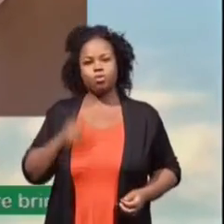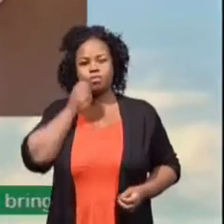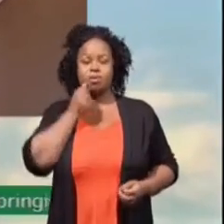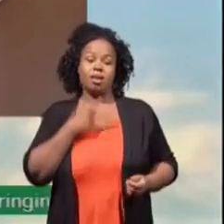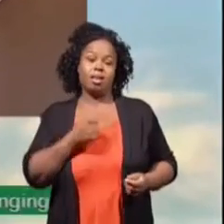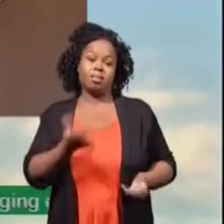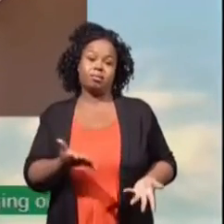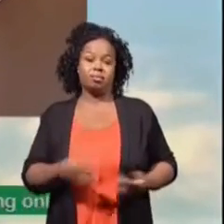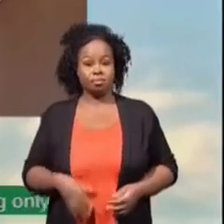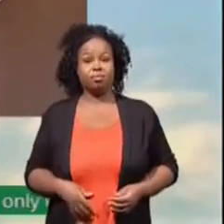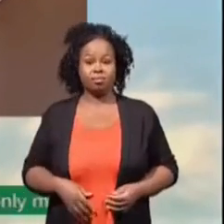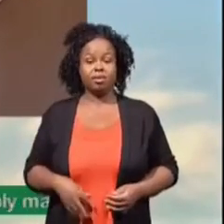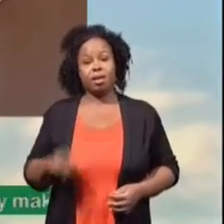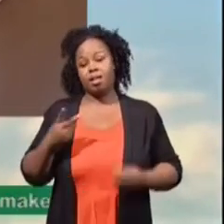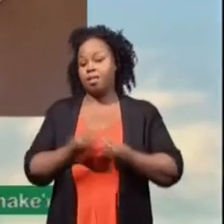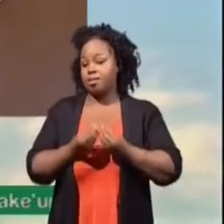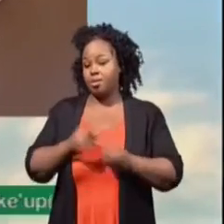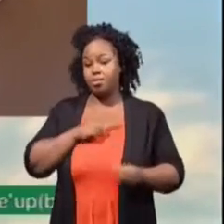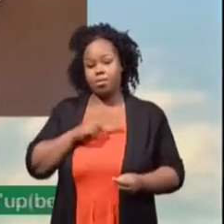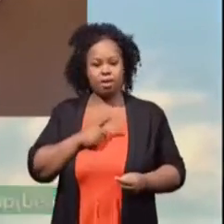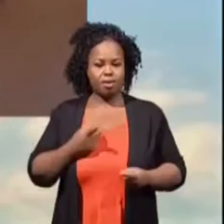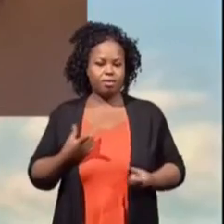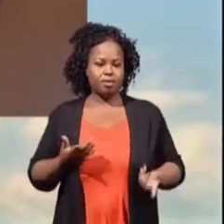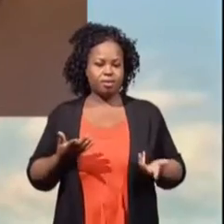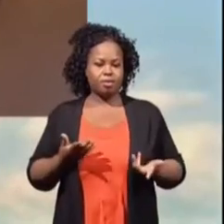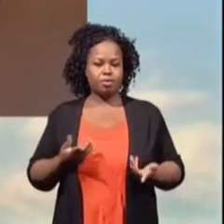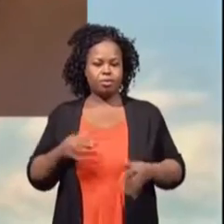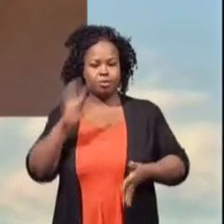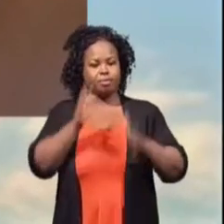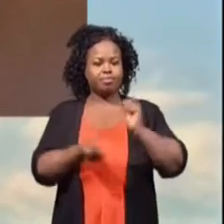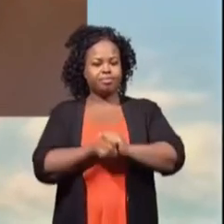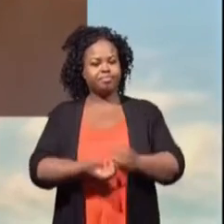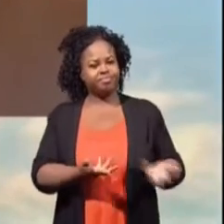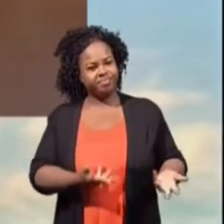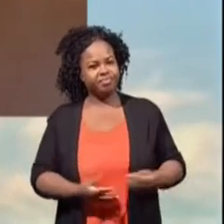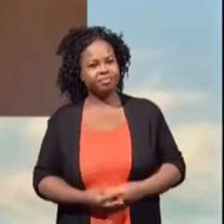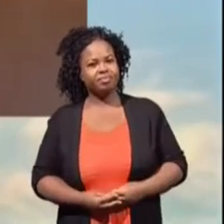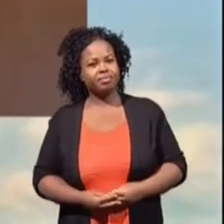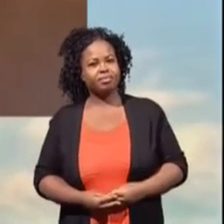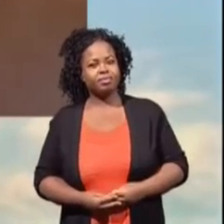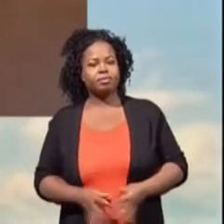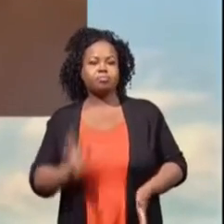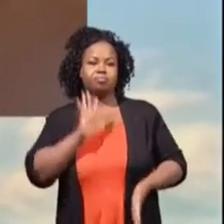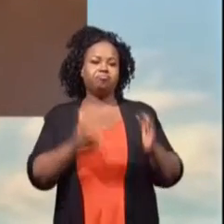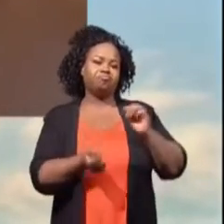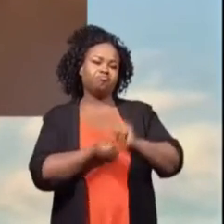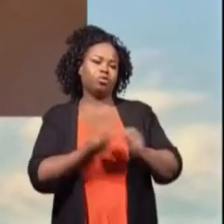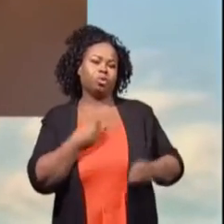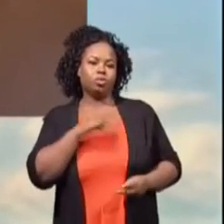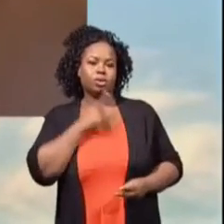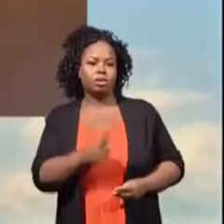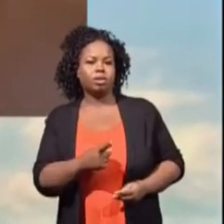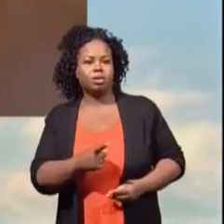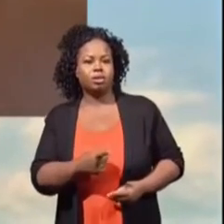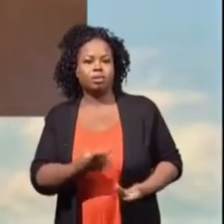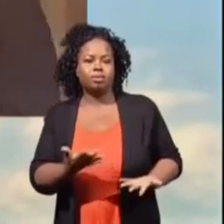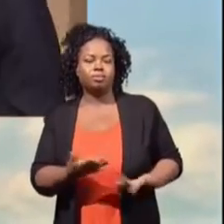we like that as men. You see, that's another thing when we teach men. In closing, that the butter ring. Well, in closing,